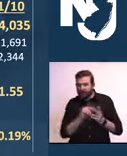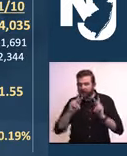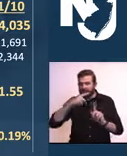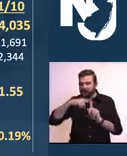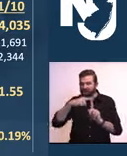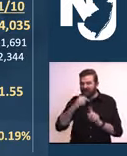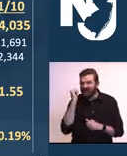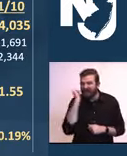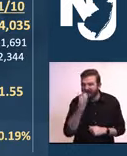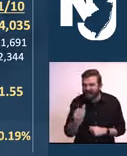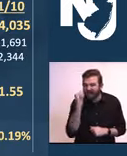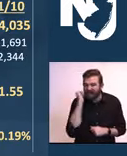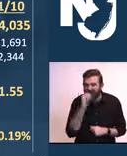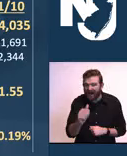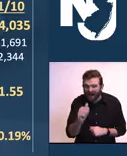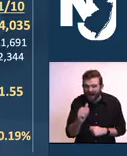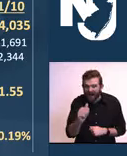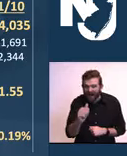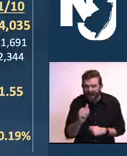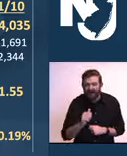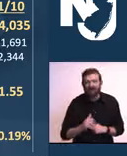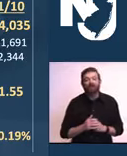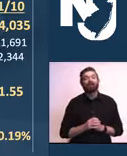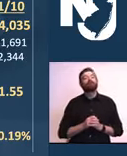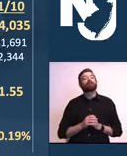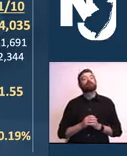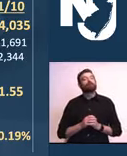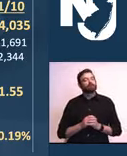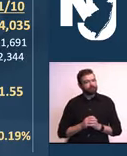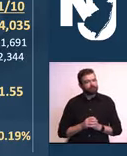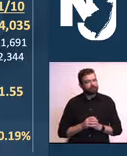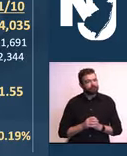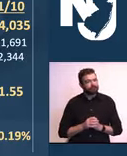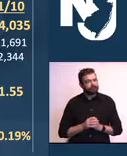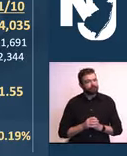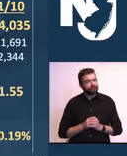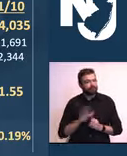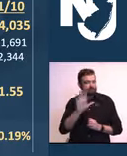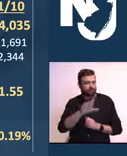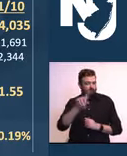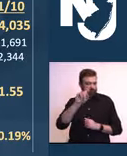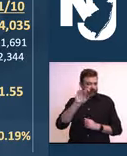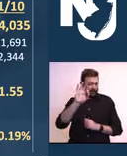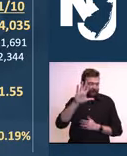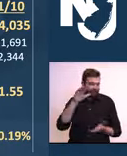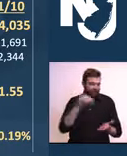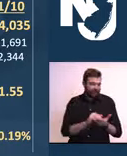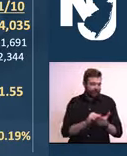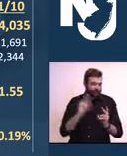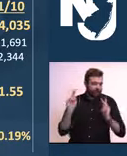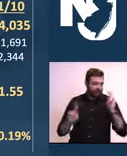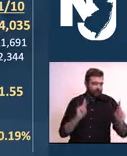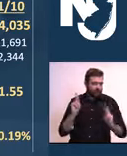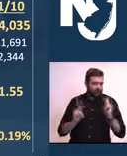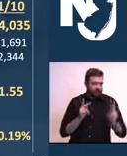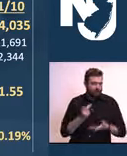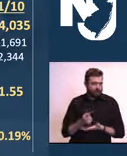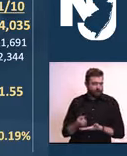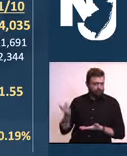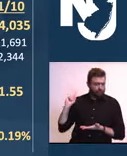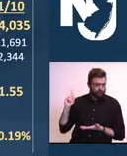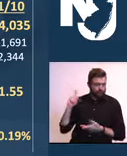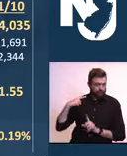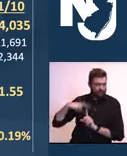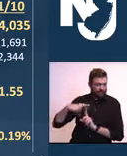keep in mind, we know that the roughly 195,000 cases from the past week and about 380,000